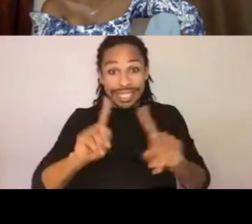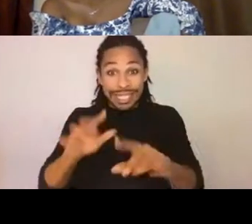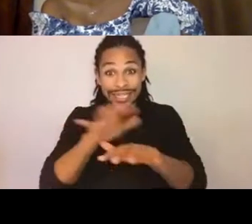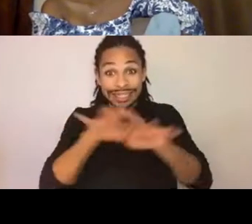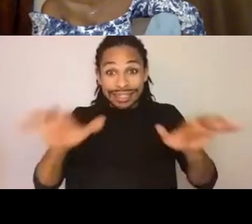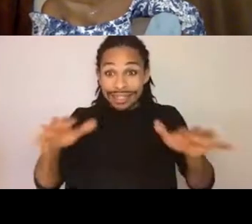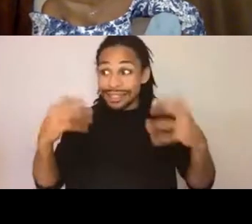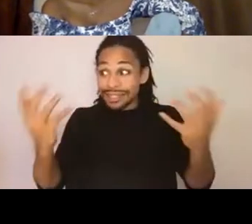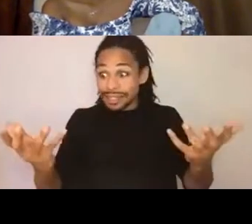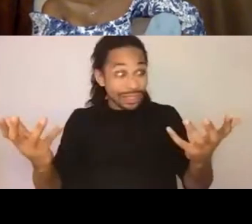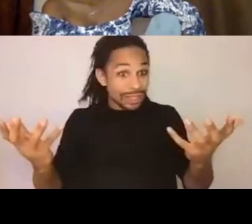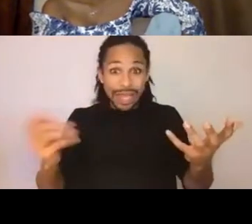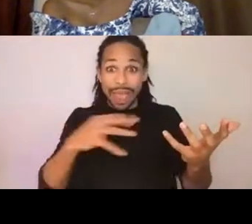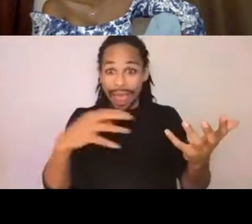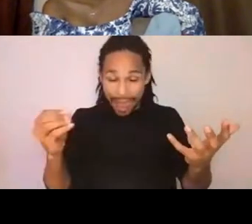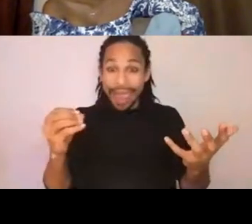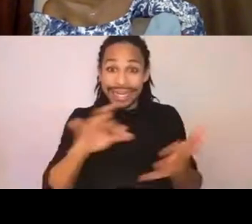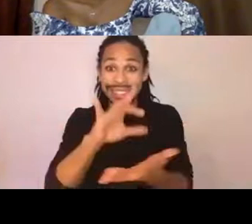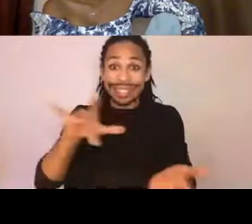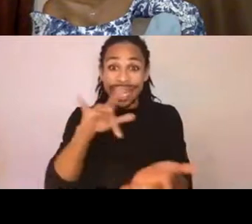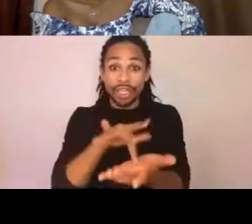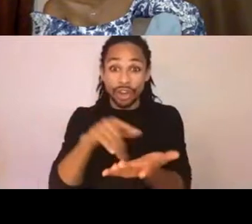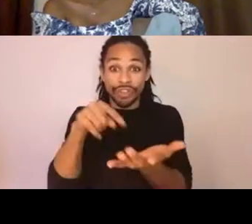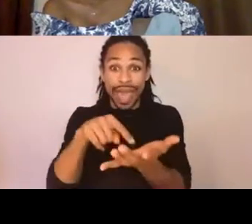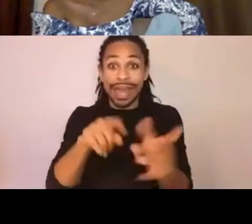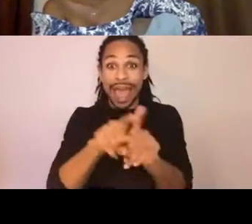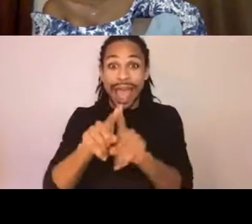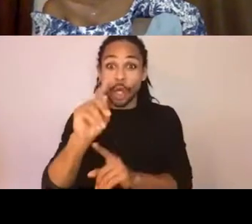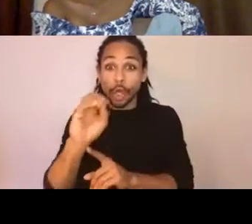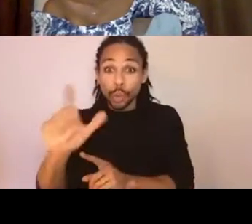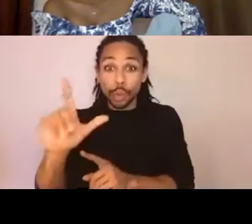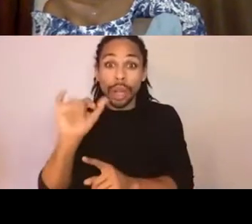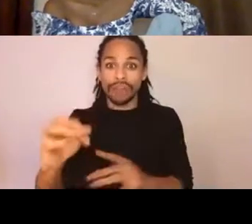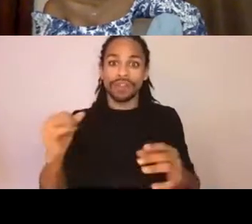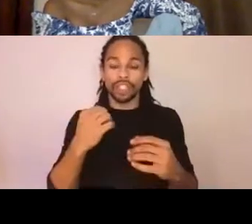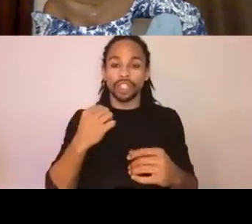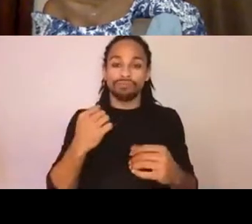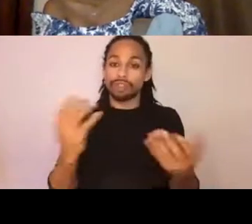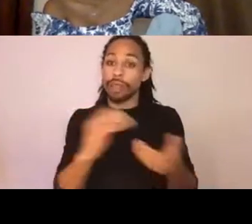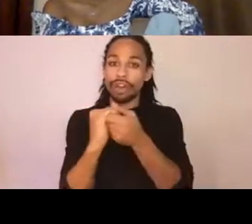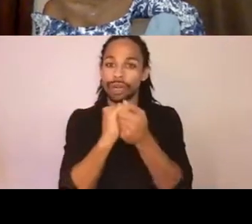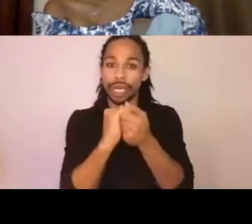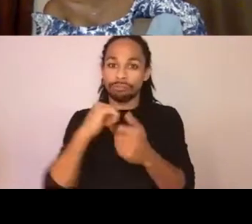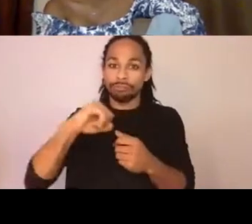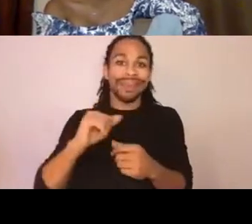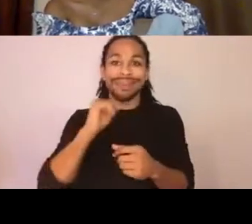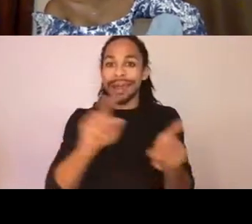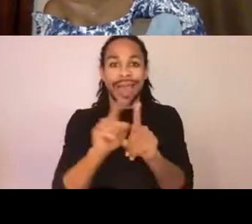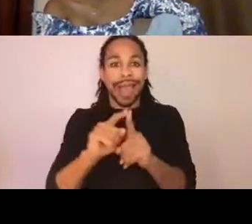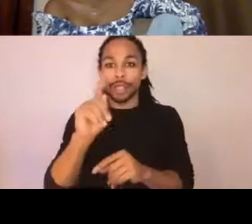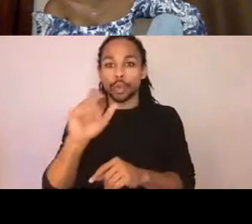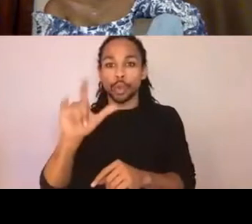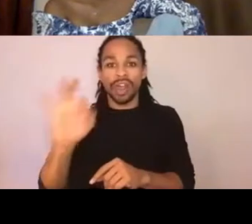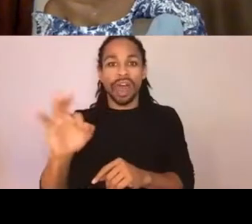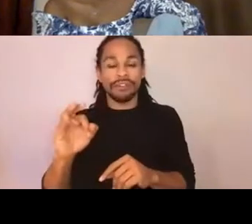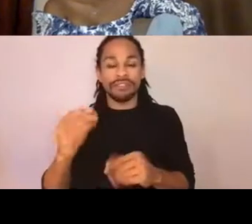we're centering that as a tool of solidarity, as a tool of self-perfection, not as a tool of division, like celebrating and honoring what